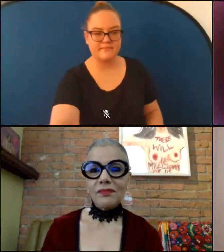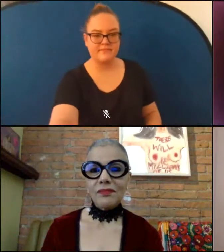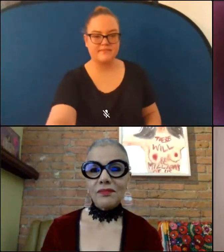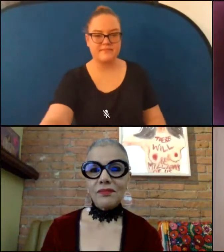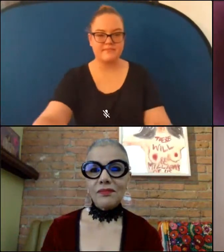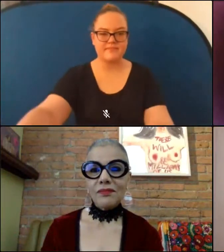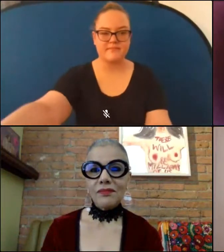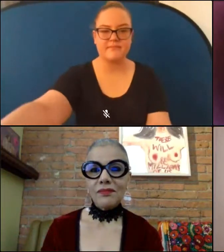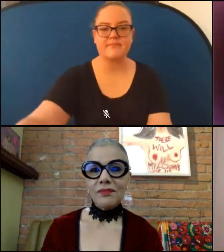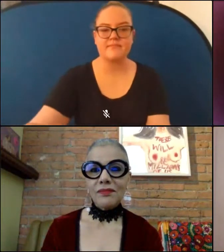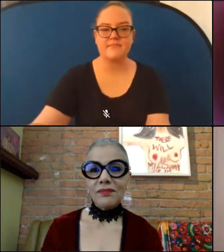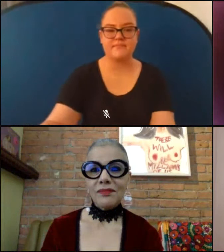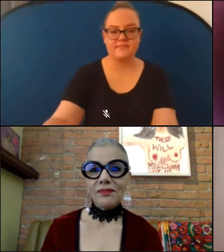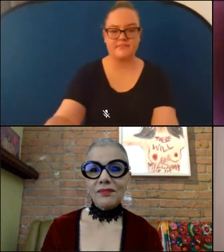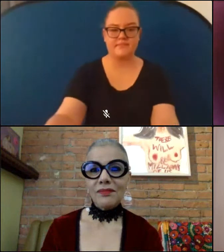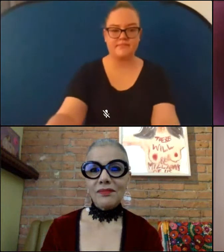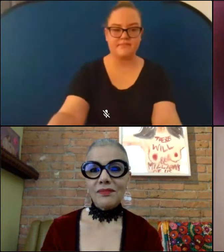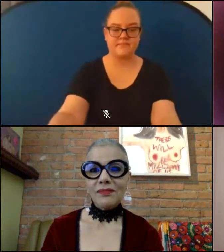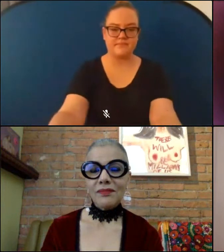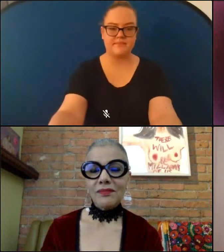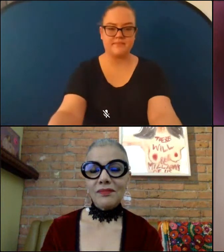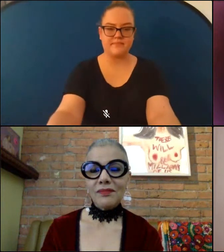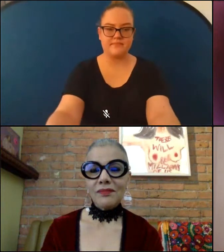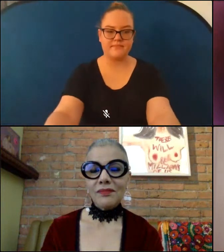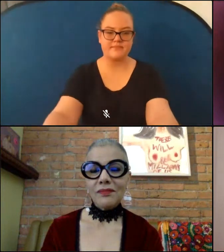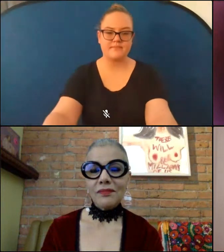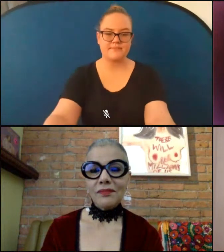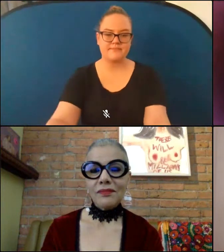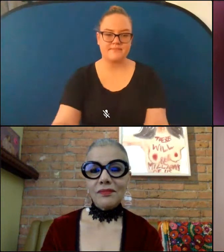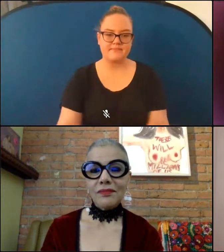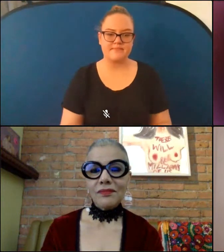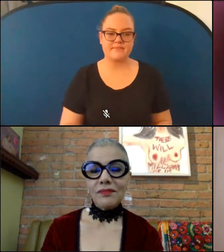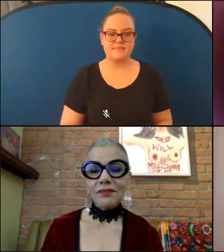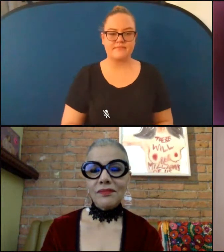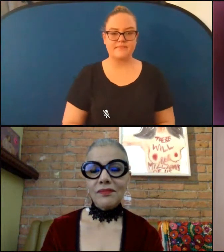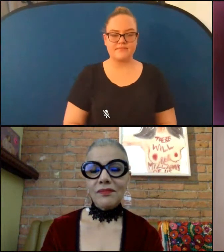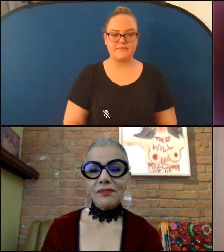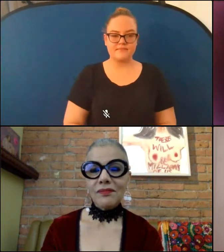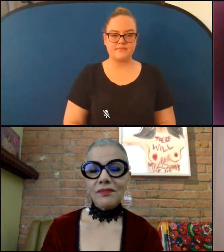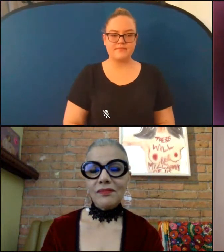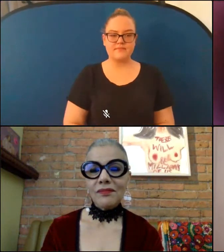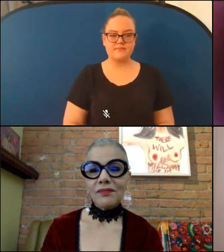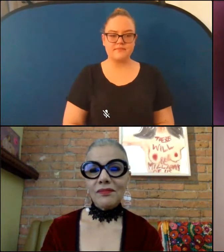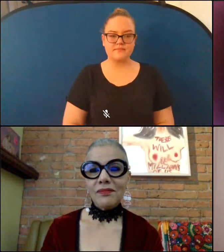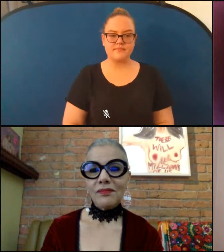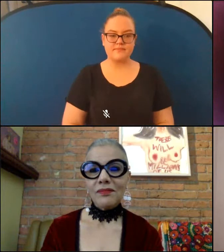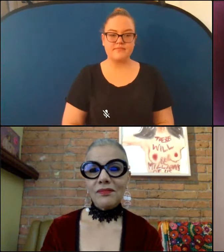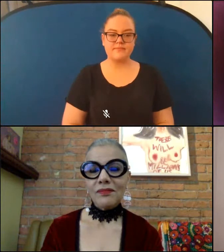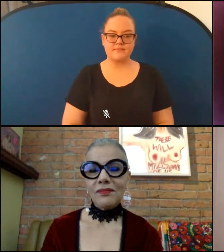sword were, you know, going to vanquish the, you know, evil,